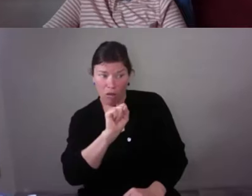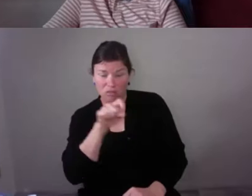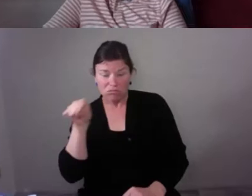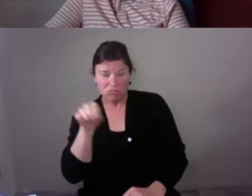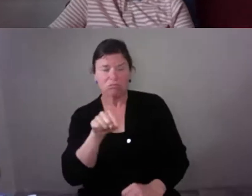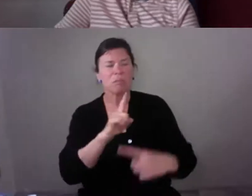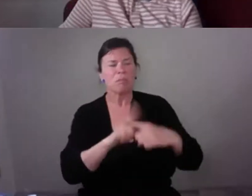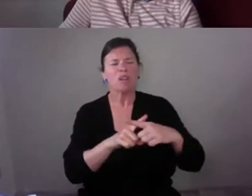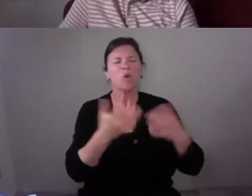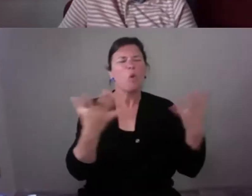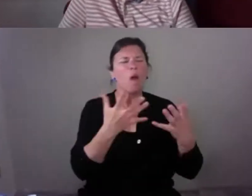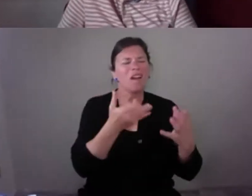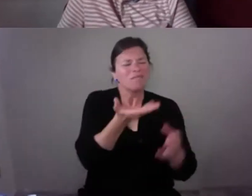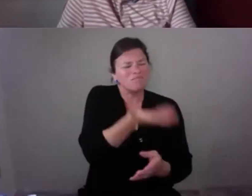of?